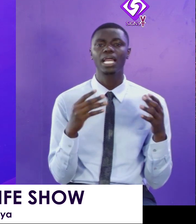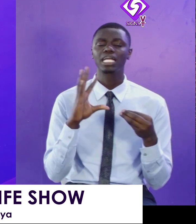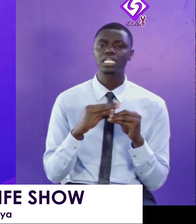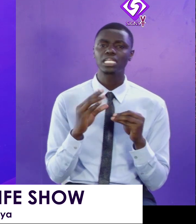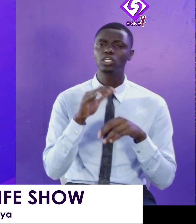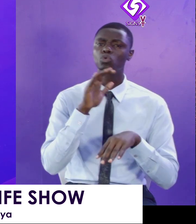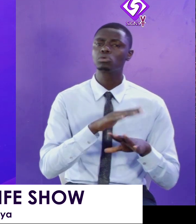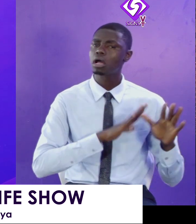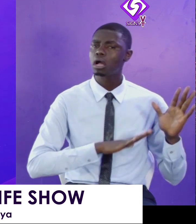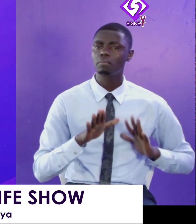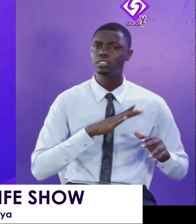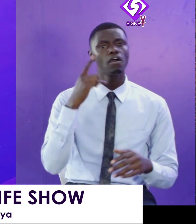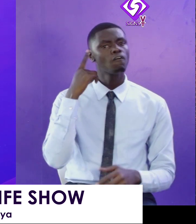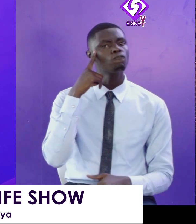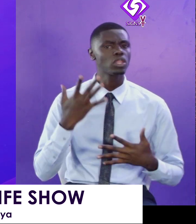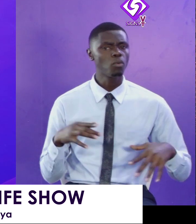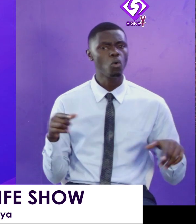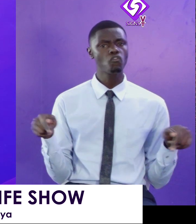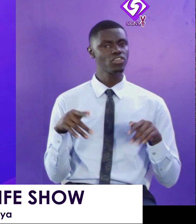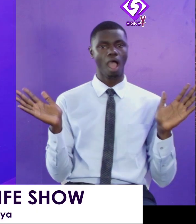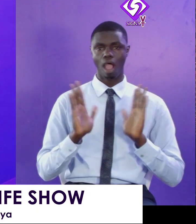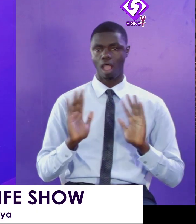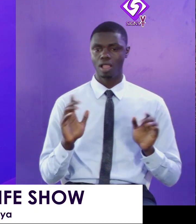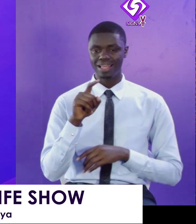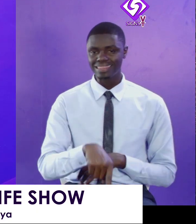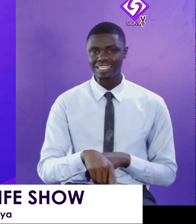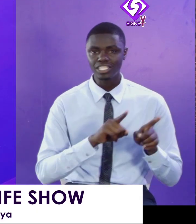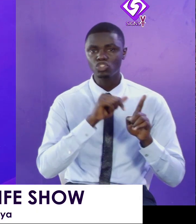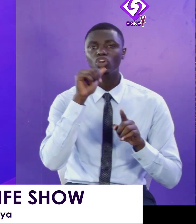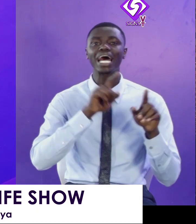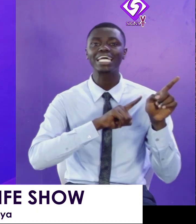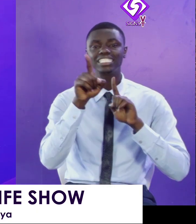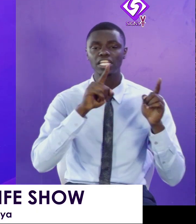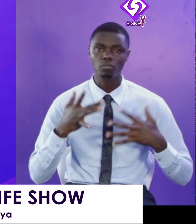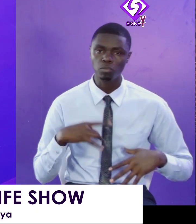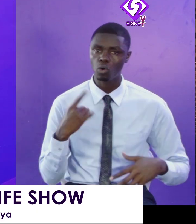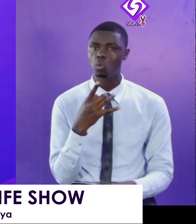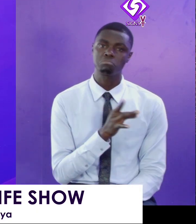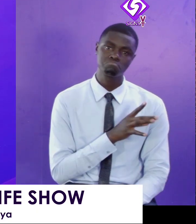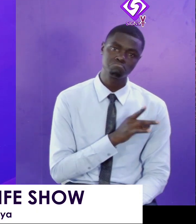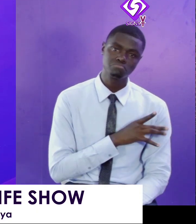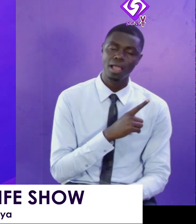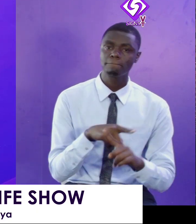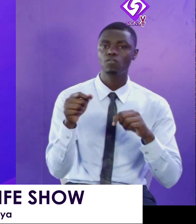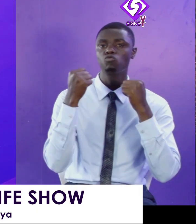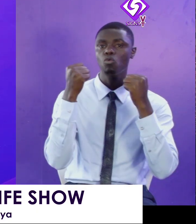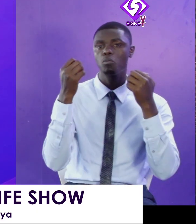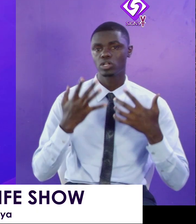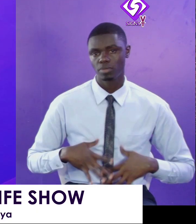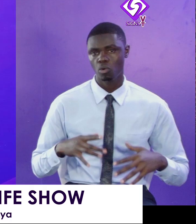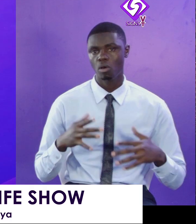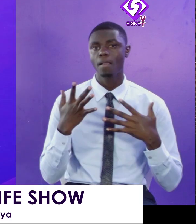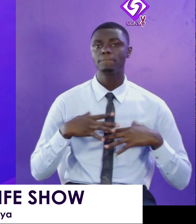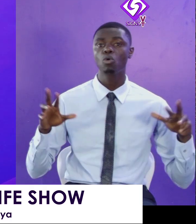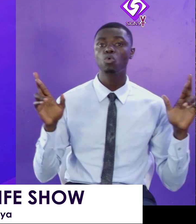fearful. This is not a journey for the people who are in fear. These are for bold people, people who are ready